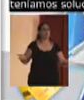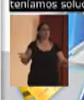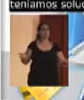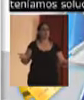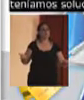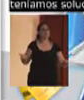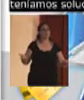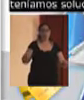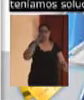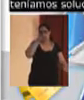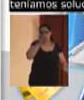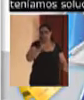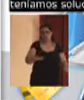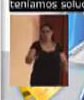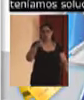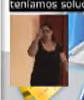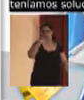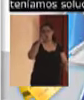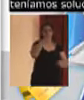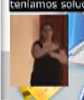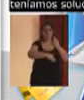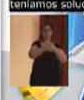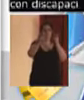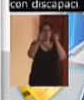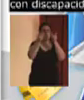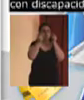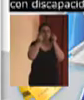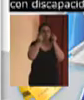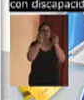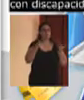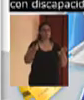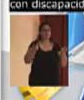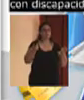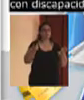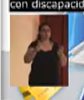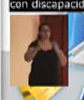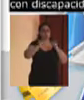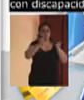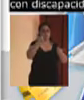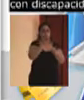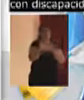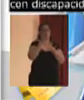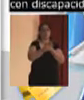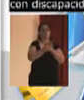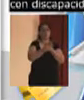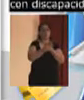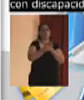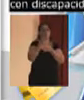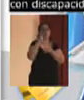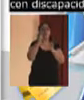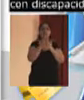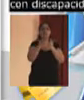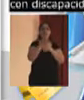had already all these problems solved, because children with visual